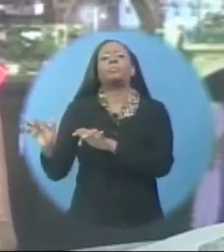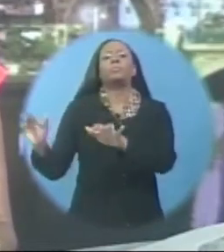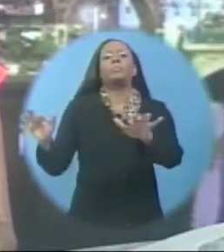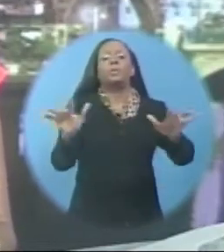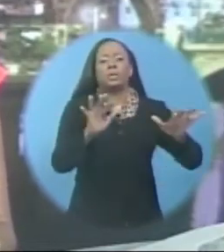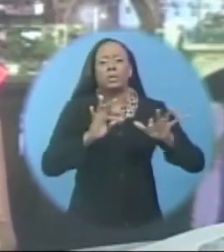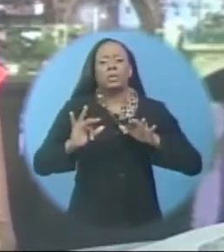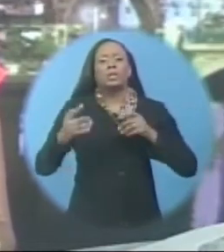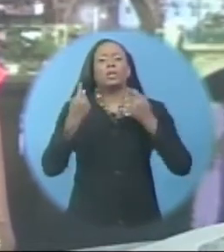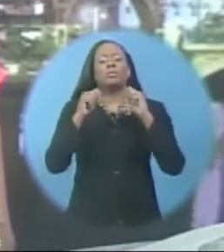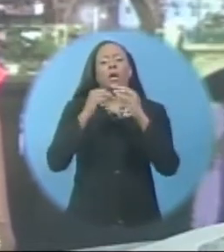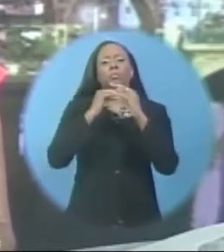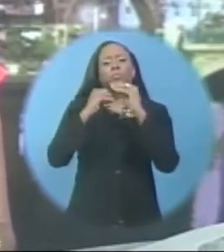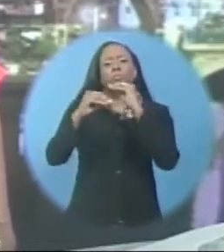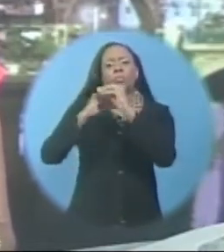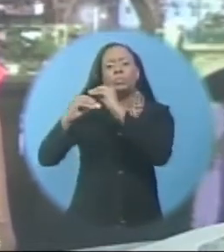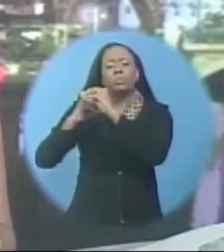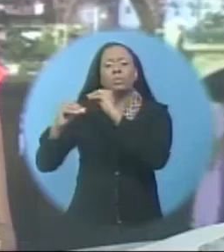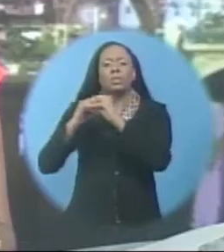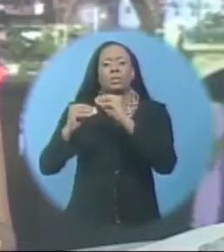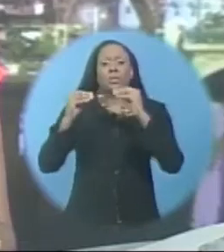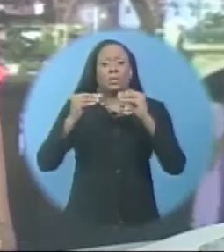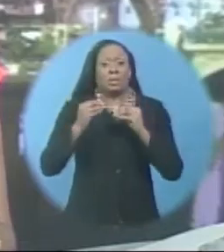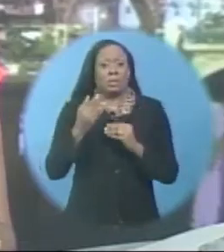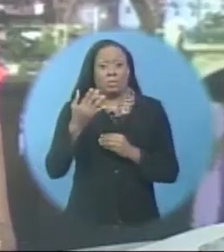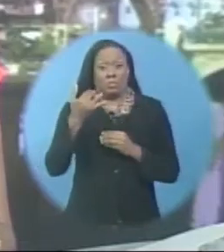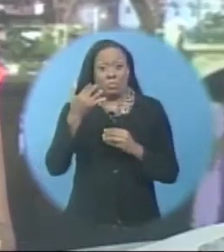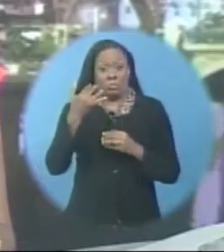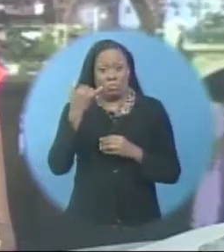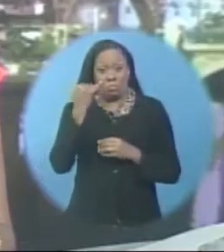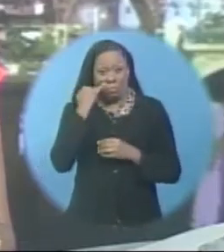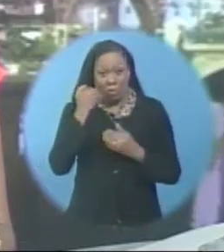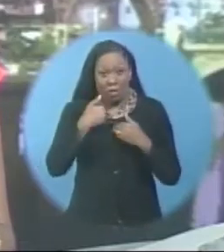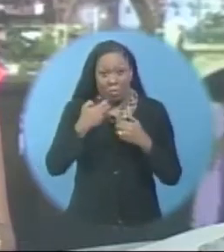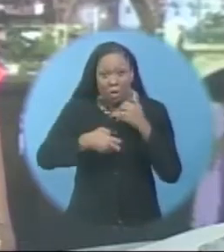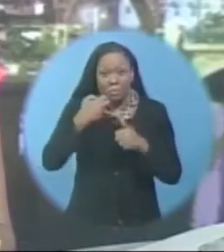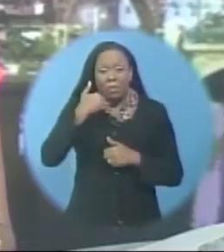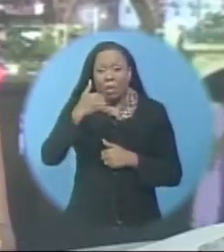any inconvenience caused. The customers are invited to call